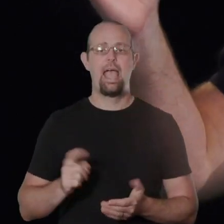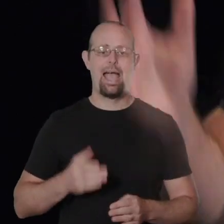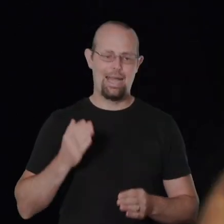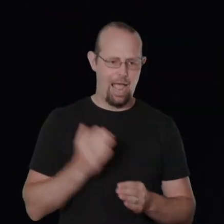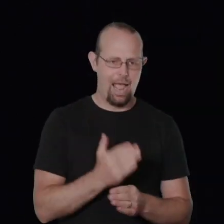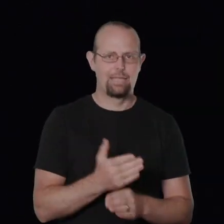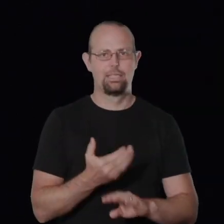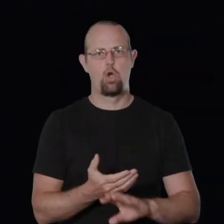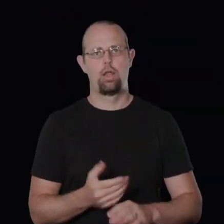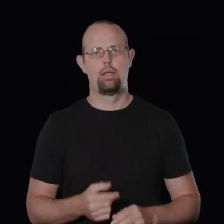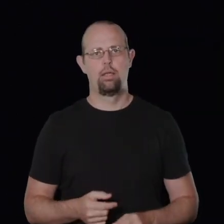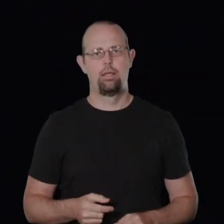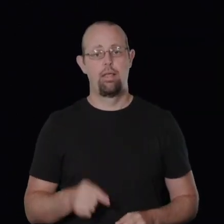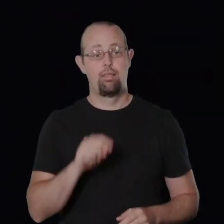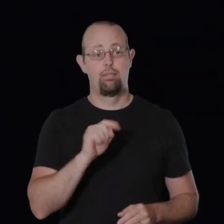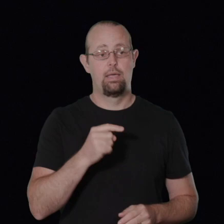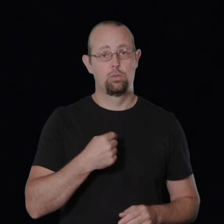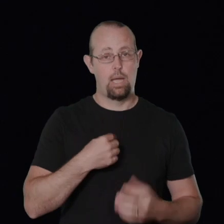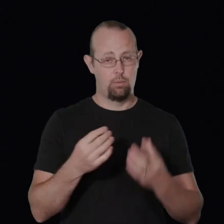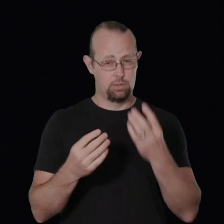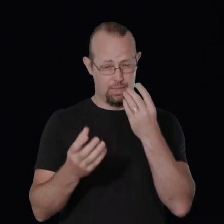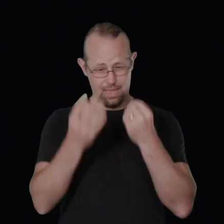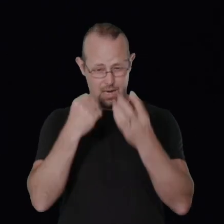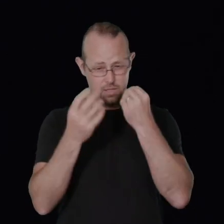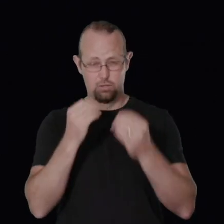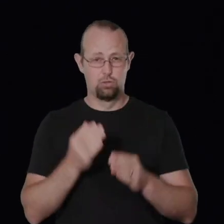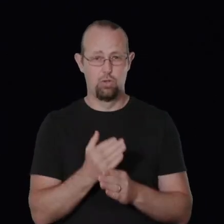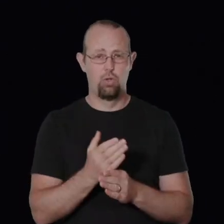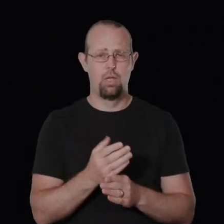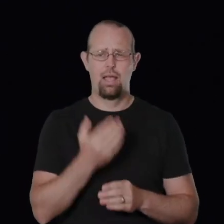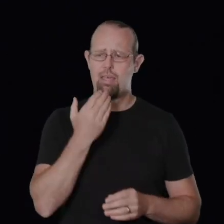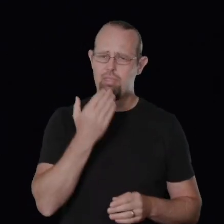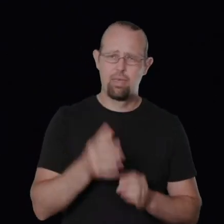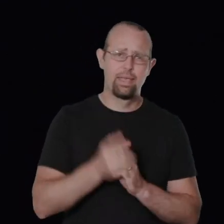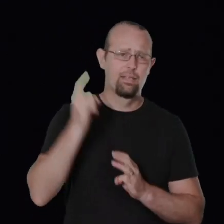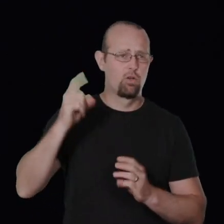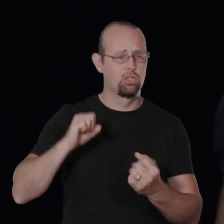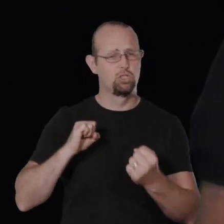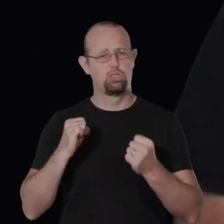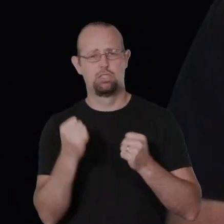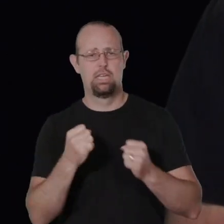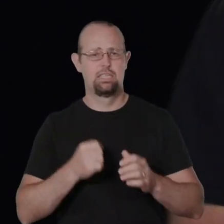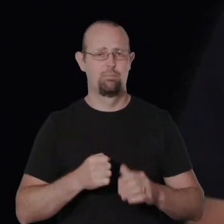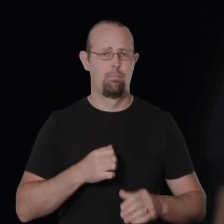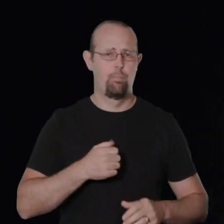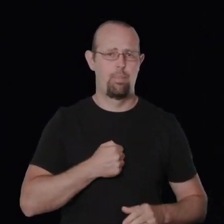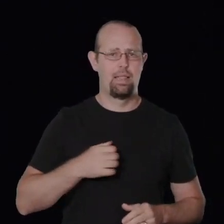I was taught to do. That's what I learned to do. And thank God it has changed my life and continues to do